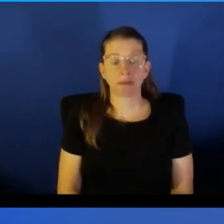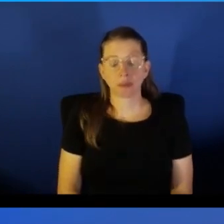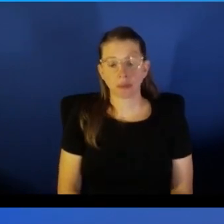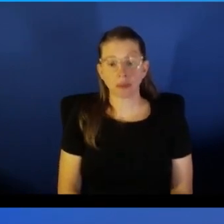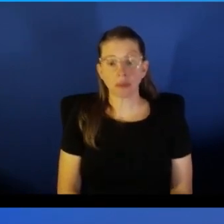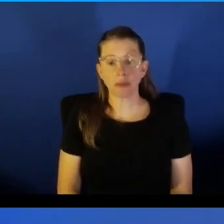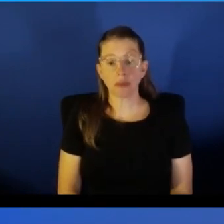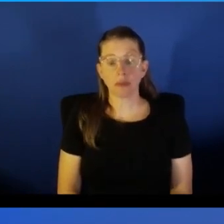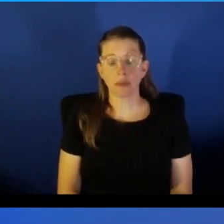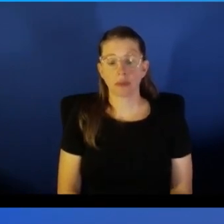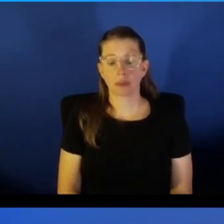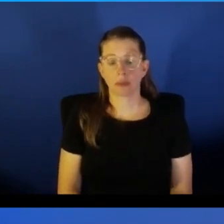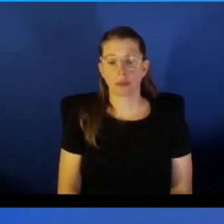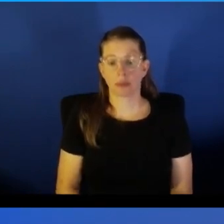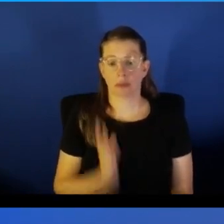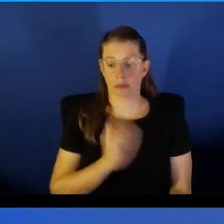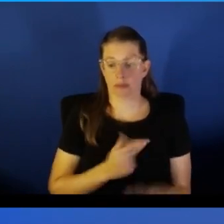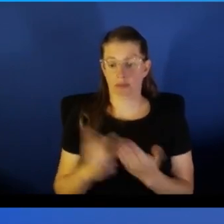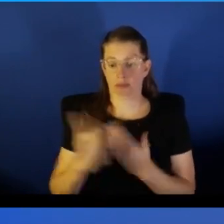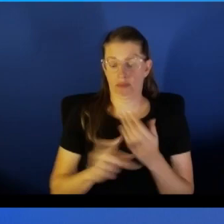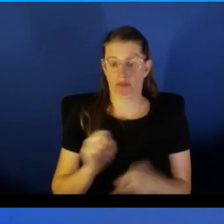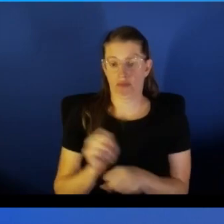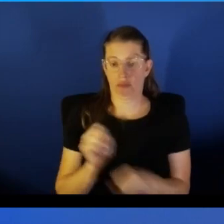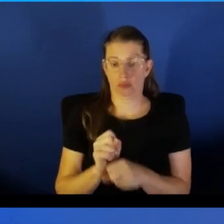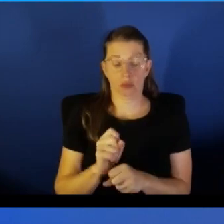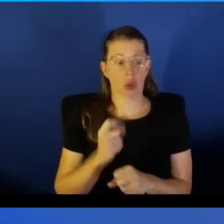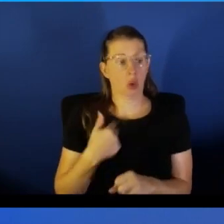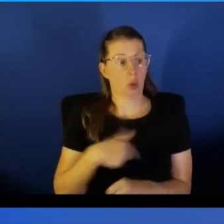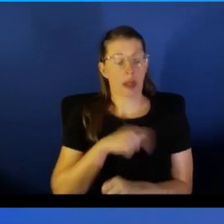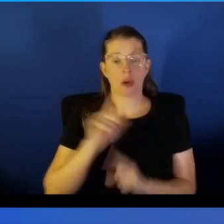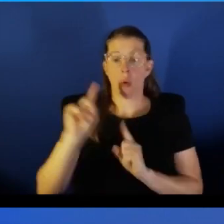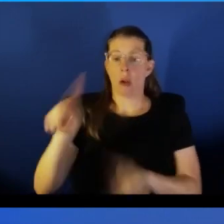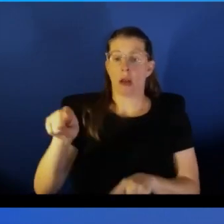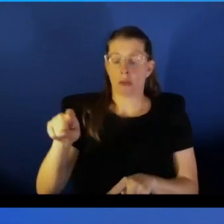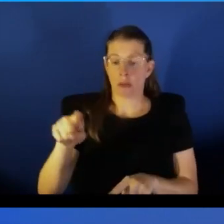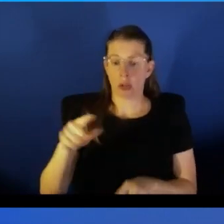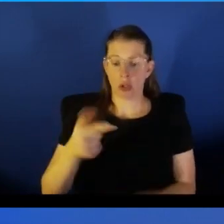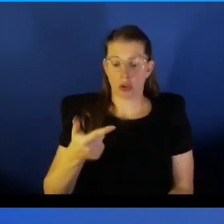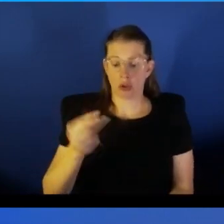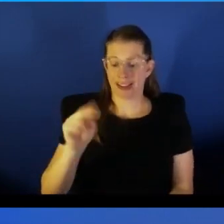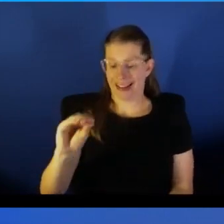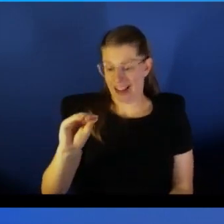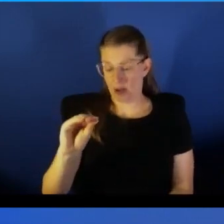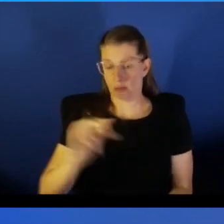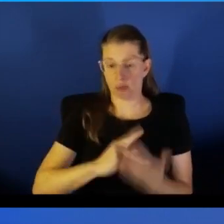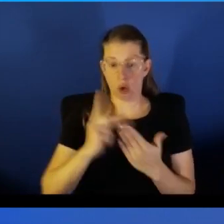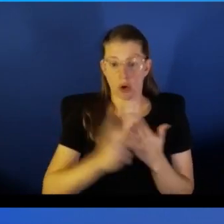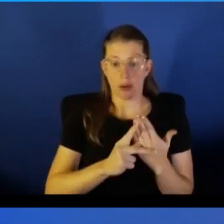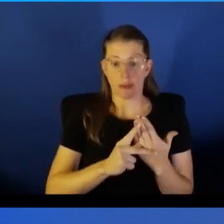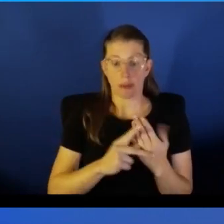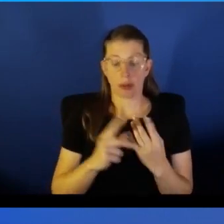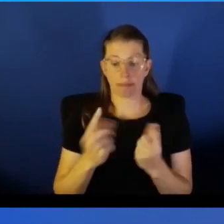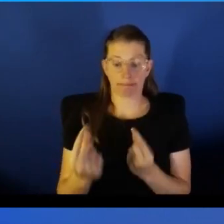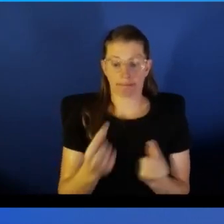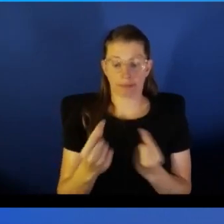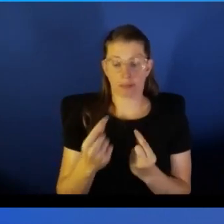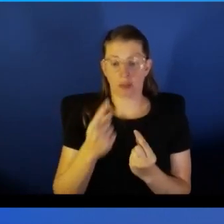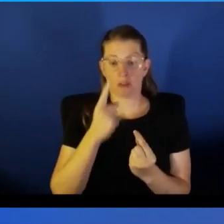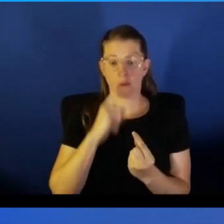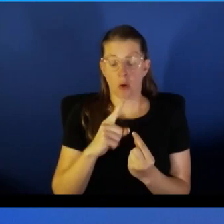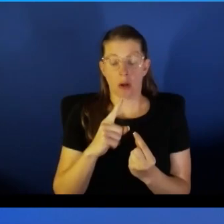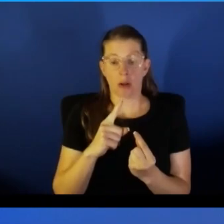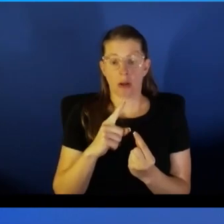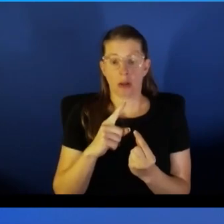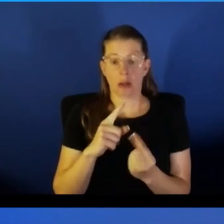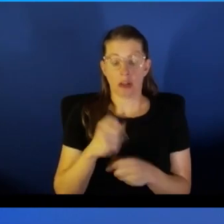program is we go out in the community. So our Girls On Out program is in places where you would do social and self-care activities. So at coffee